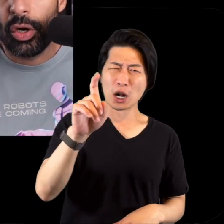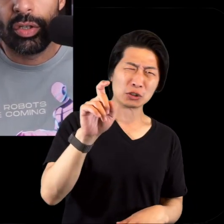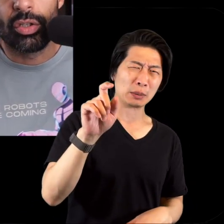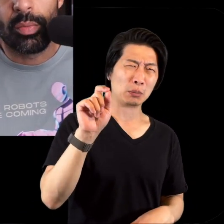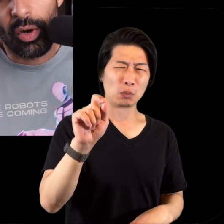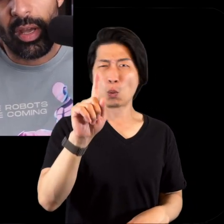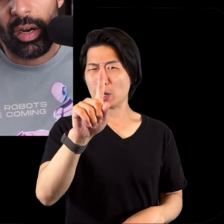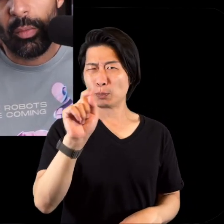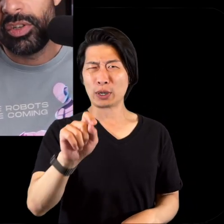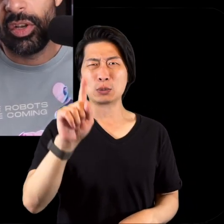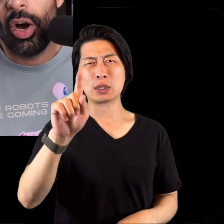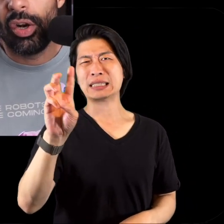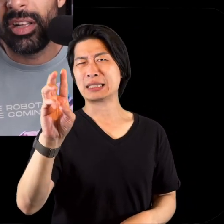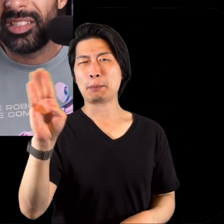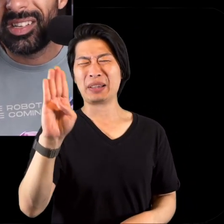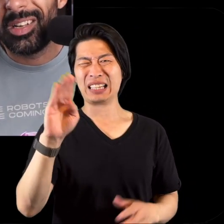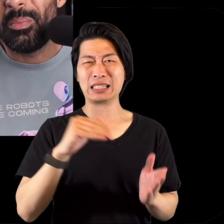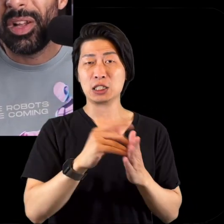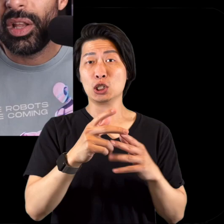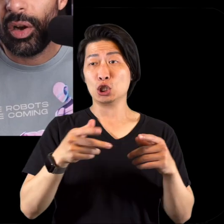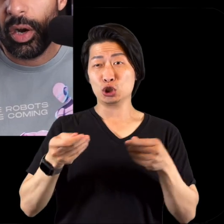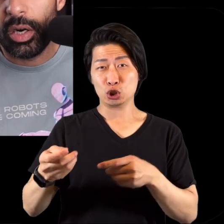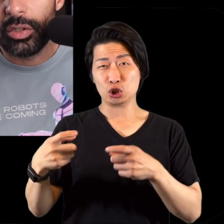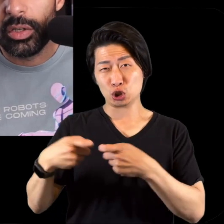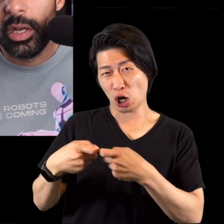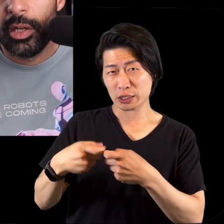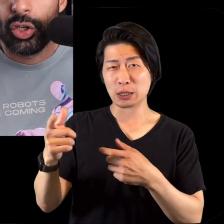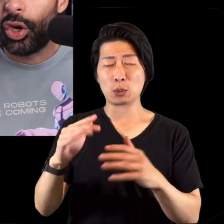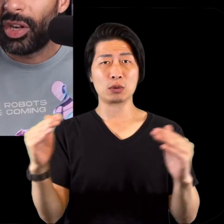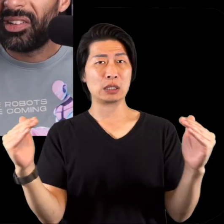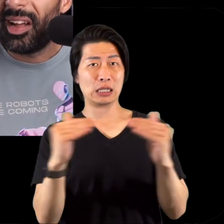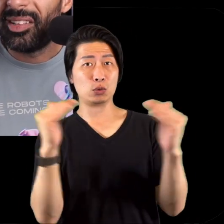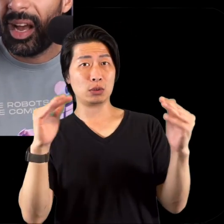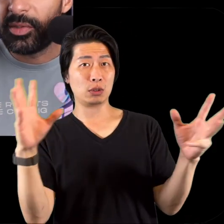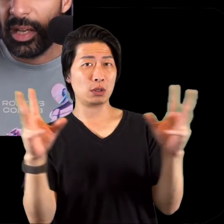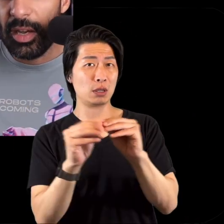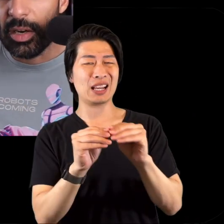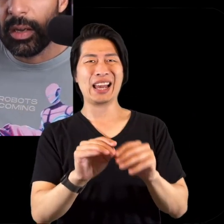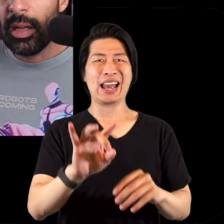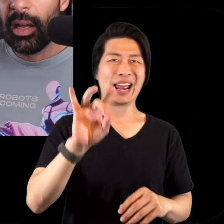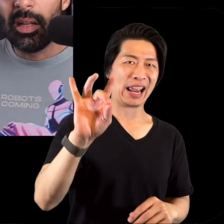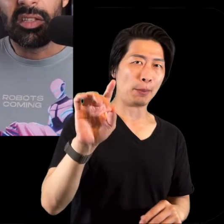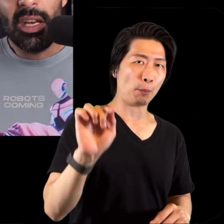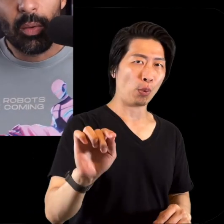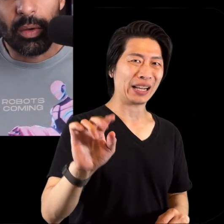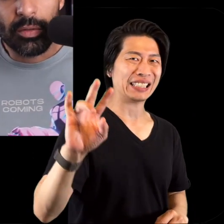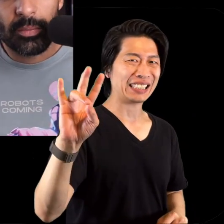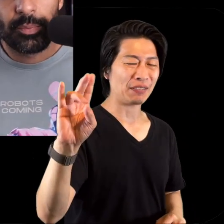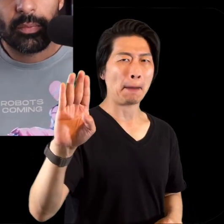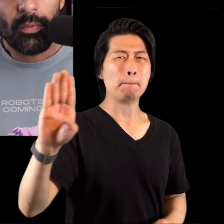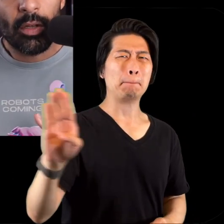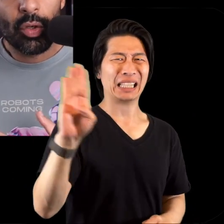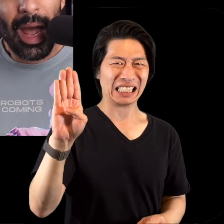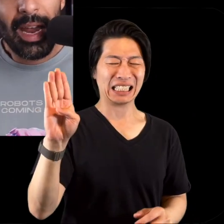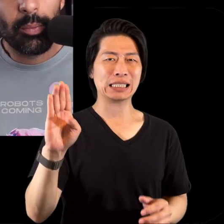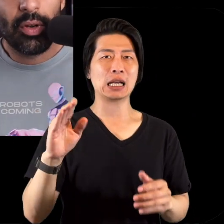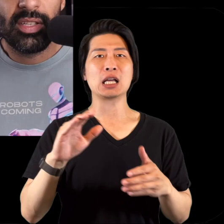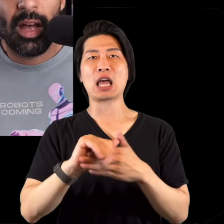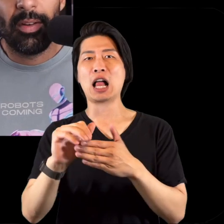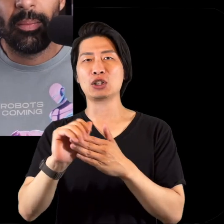billion chargers per year, which is 116 million cars charging 10 times a year, this equals